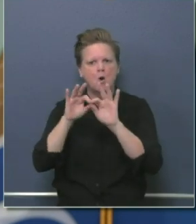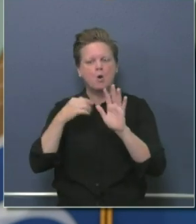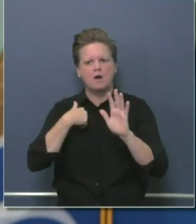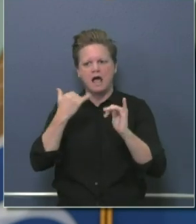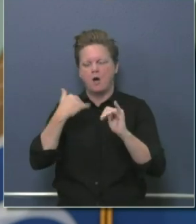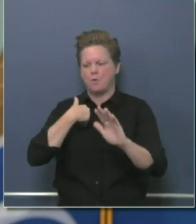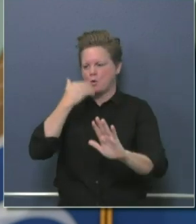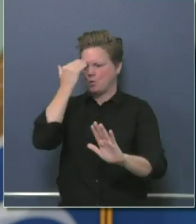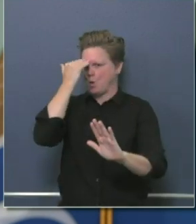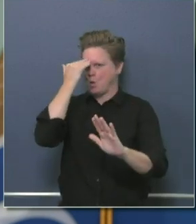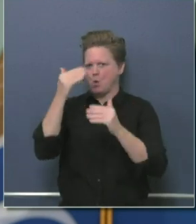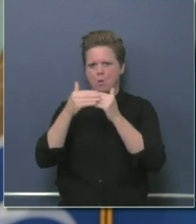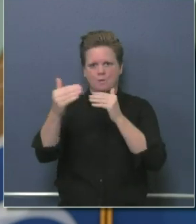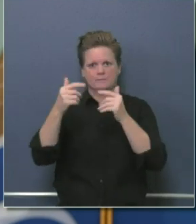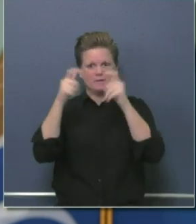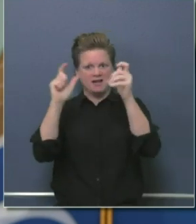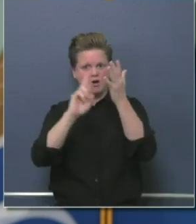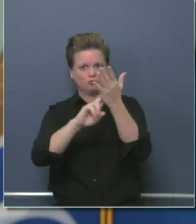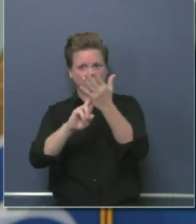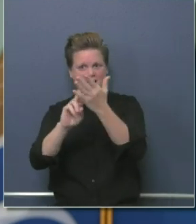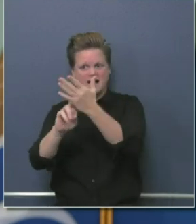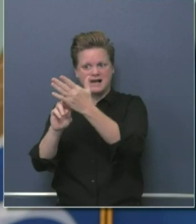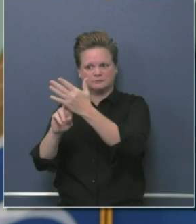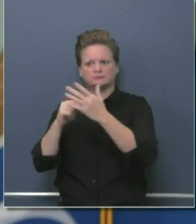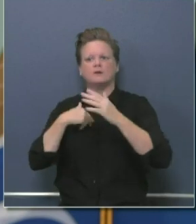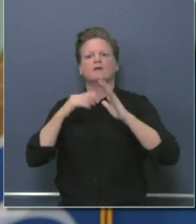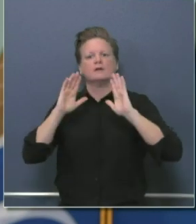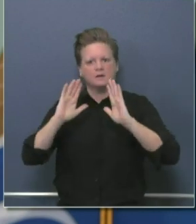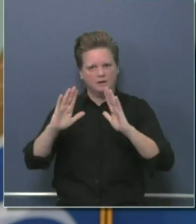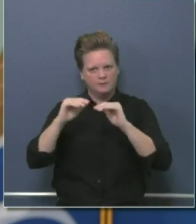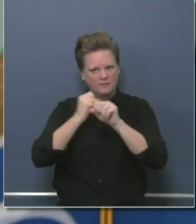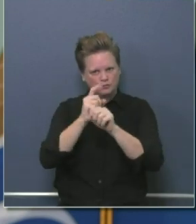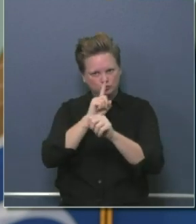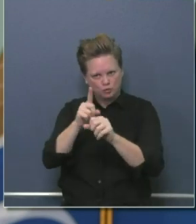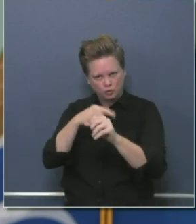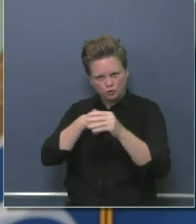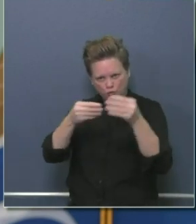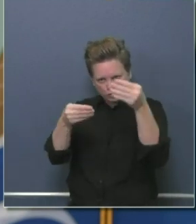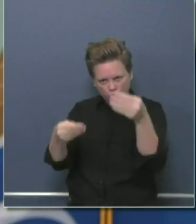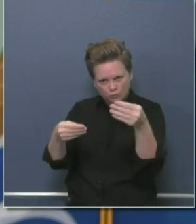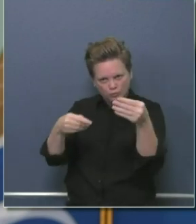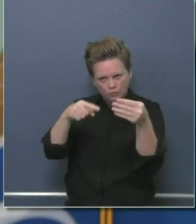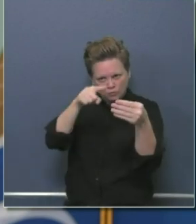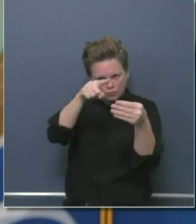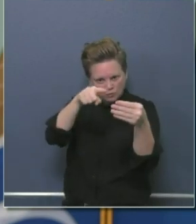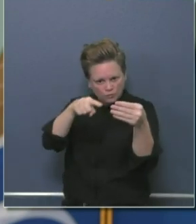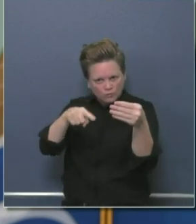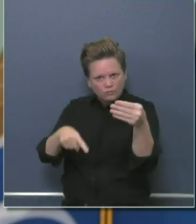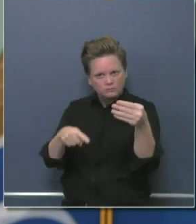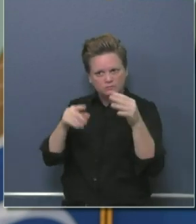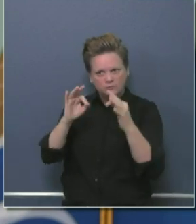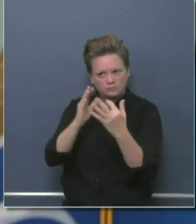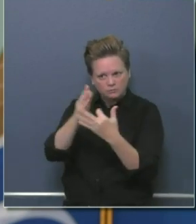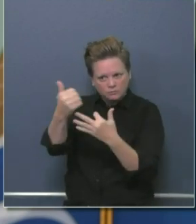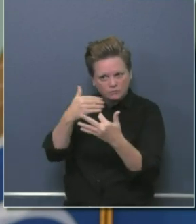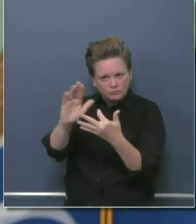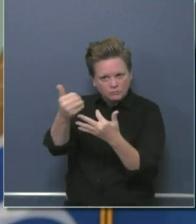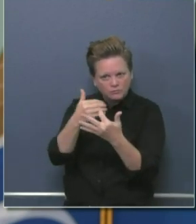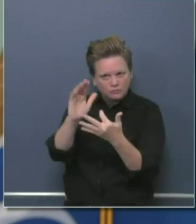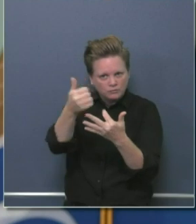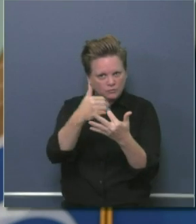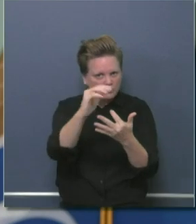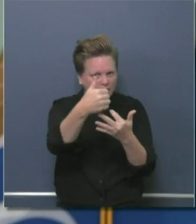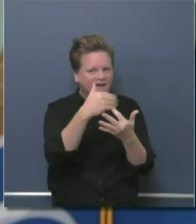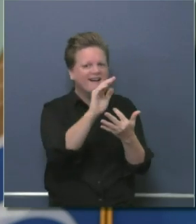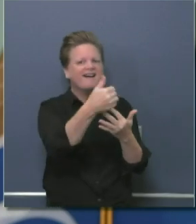out there if they're not already online. A number of them have gone online over the last few days and weeks, but many more. And some of these larger ones we want to get out